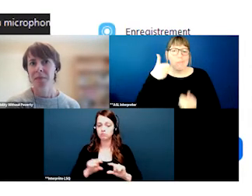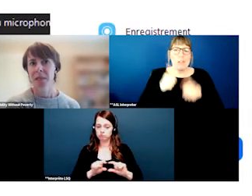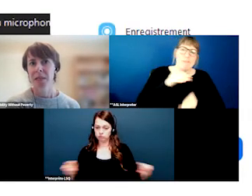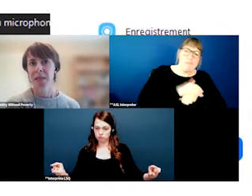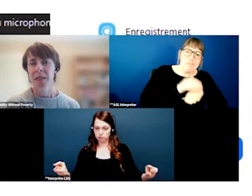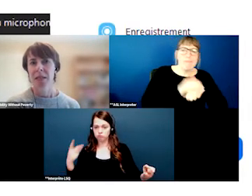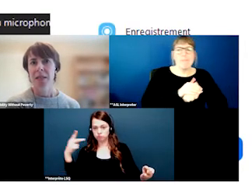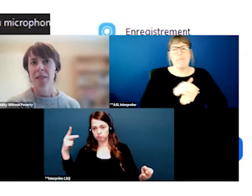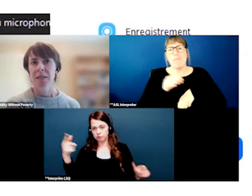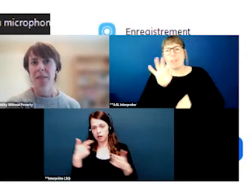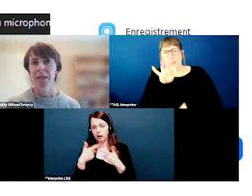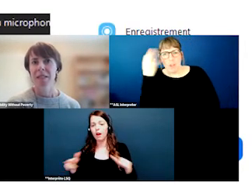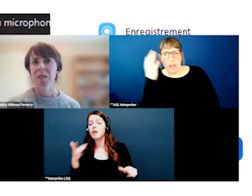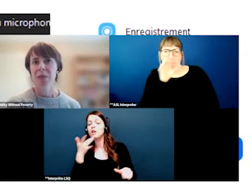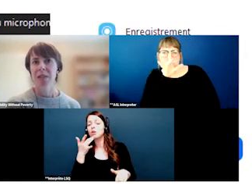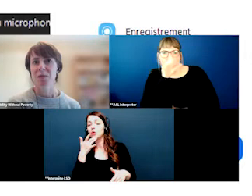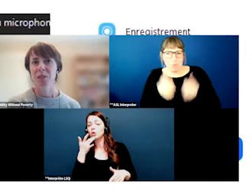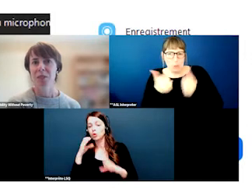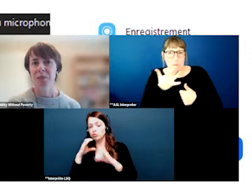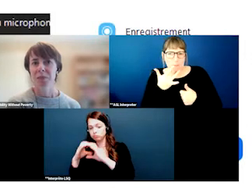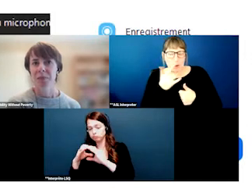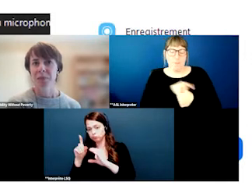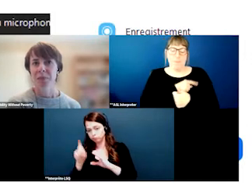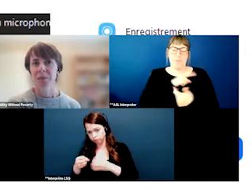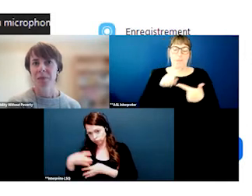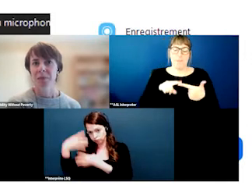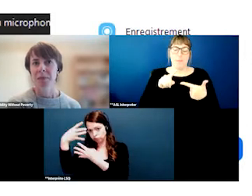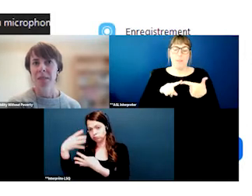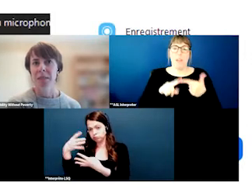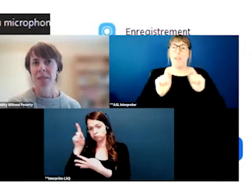option. Select speaker view,